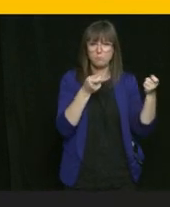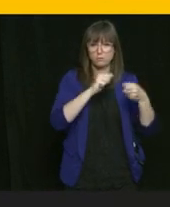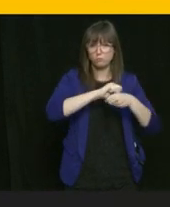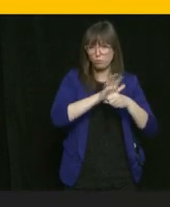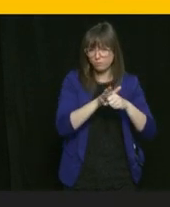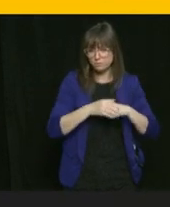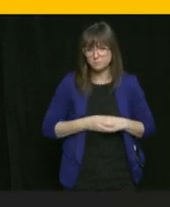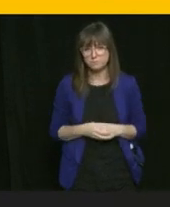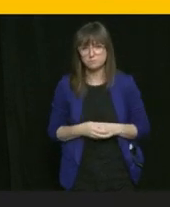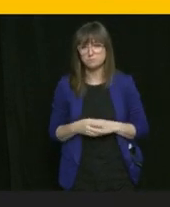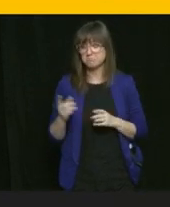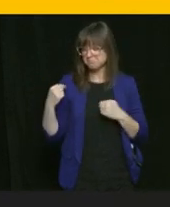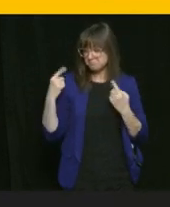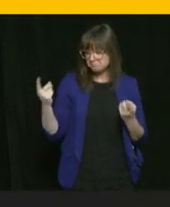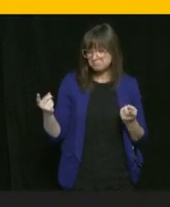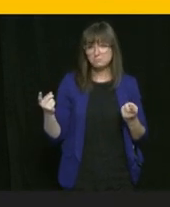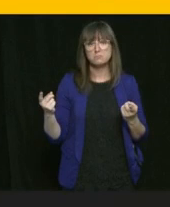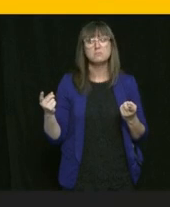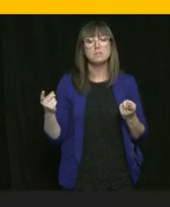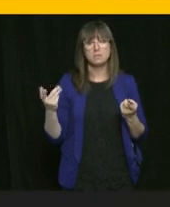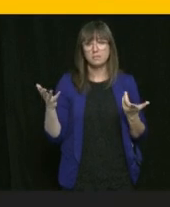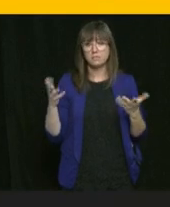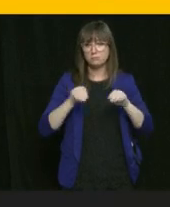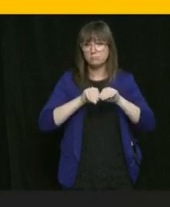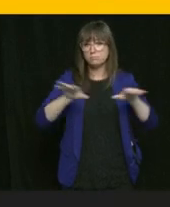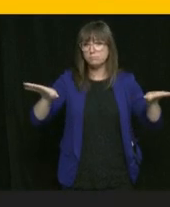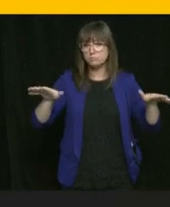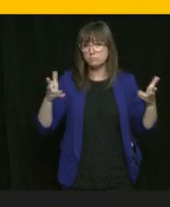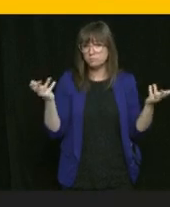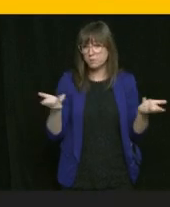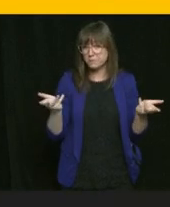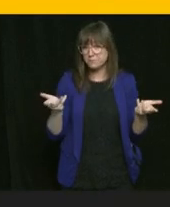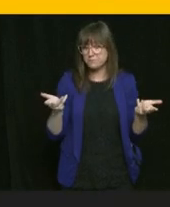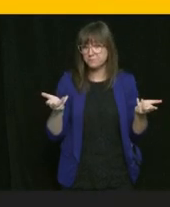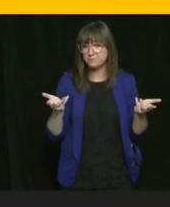To date, we have distributed